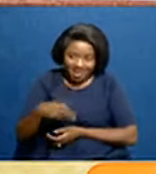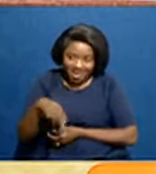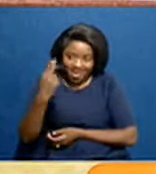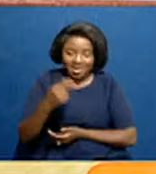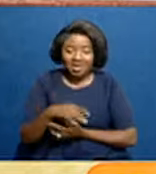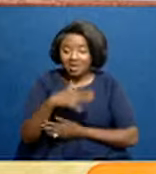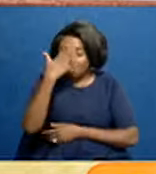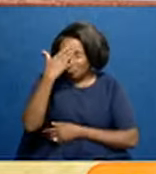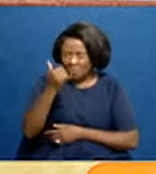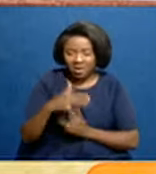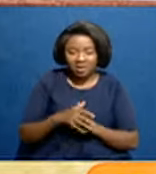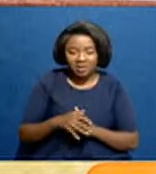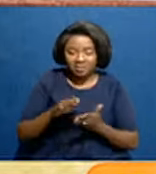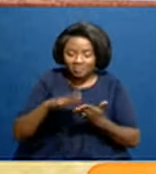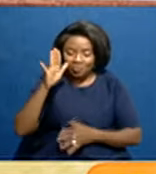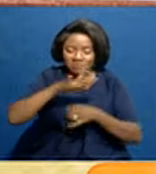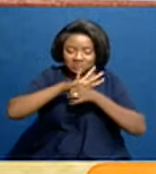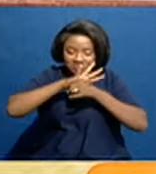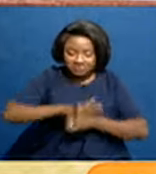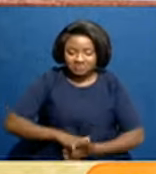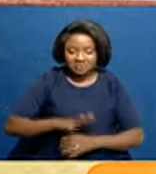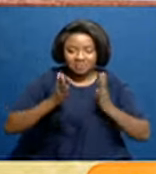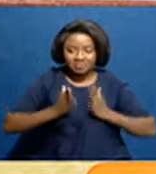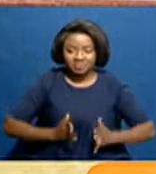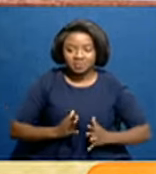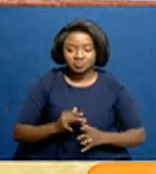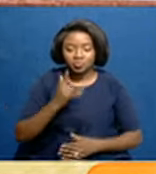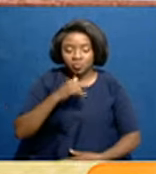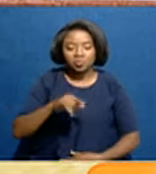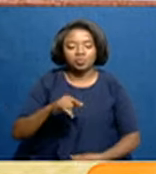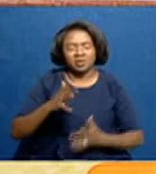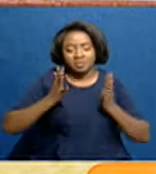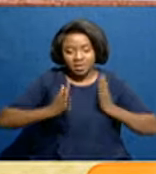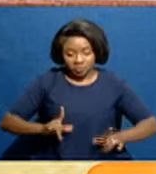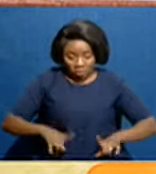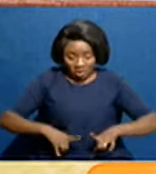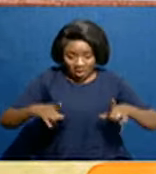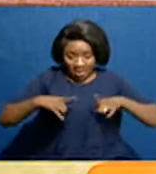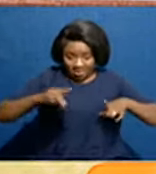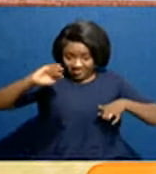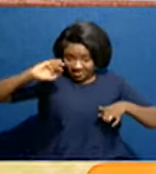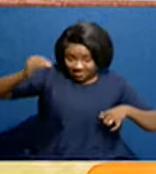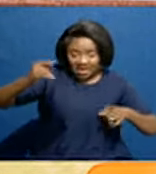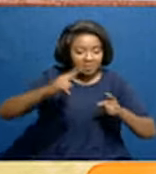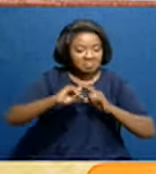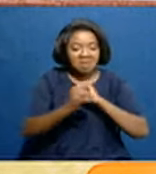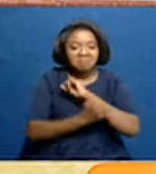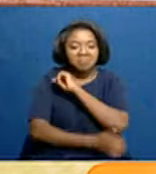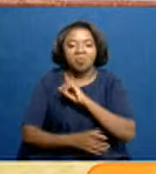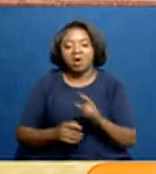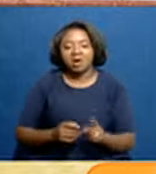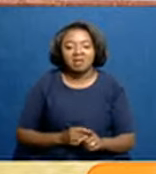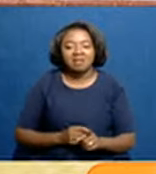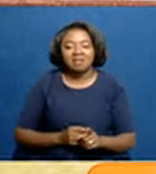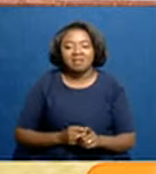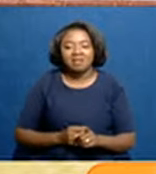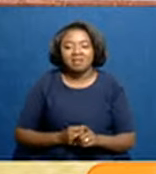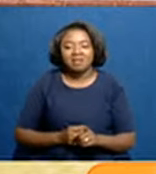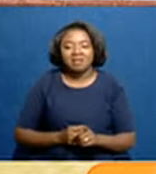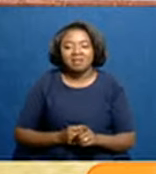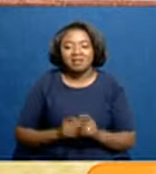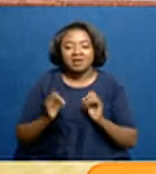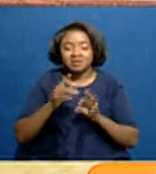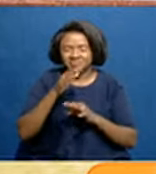The most marginalized person in Kenya is the urban poor. Jeff, it is the urban poor. I don't know whether you've had a chance to